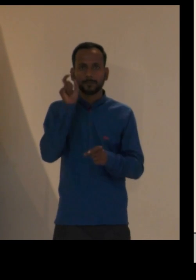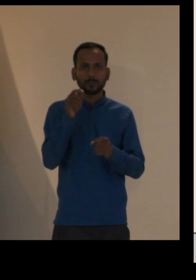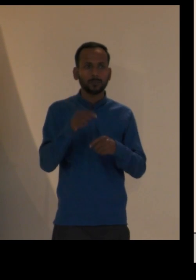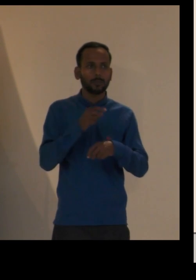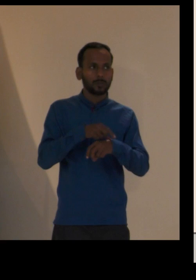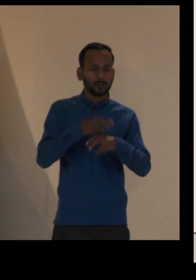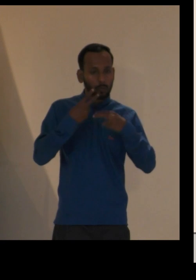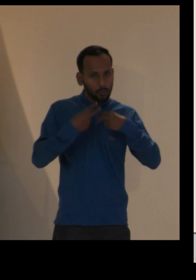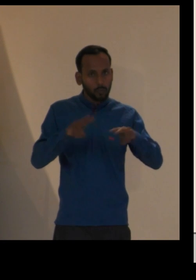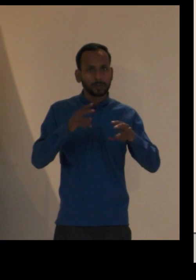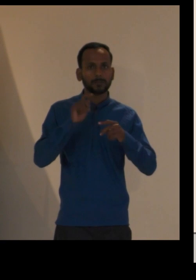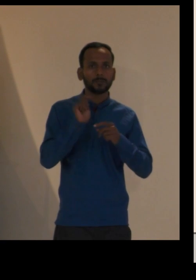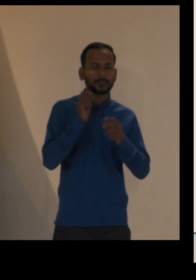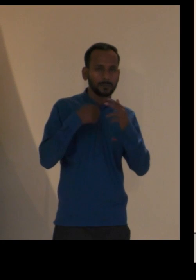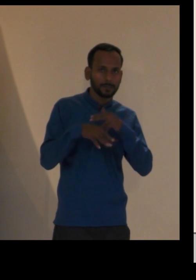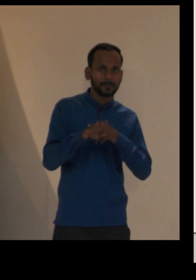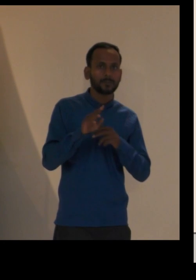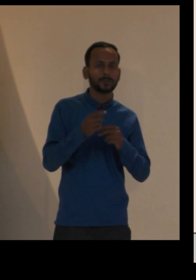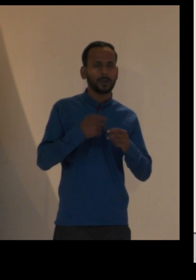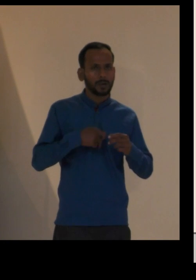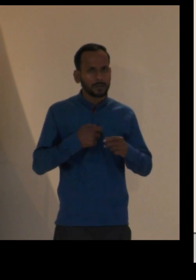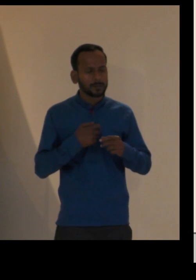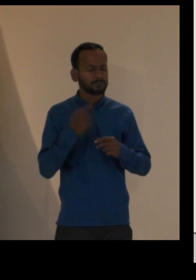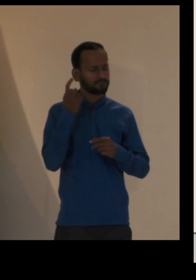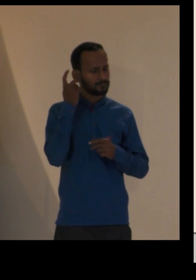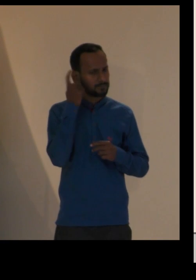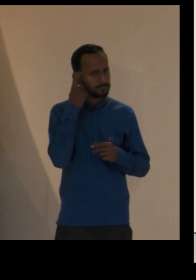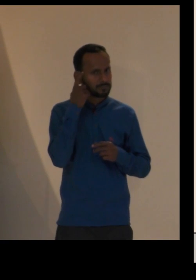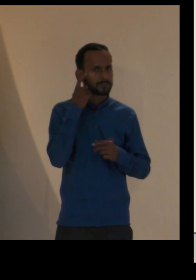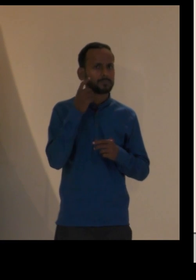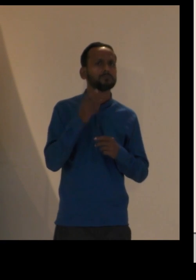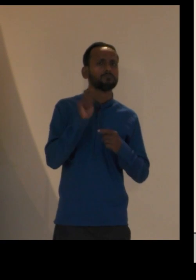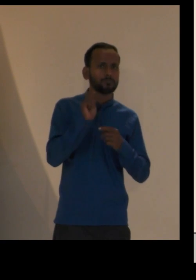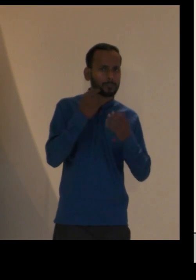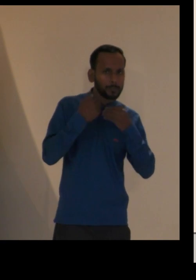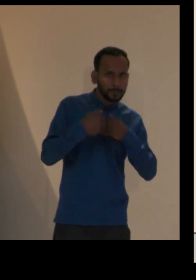time think about it and how do they work with it, right? And the thing that really